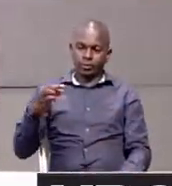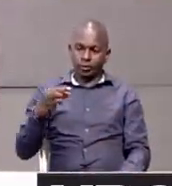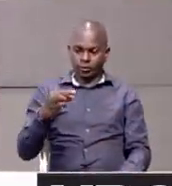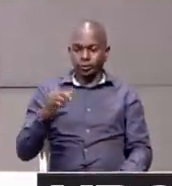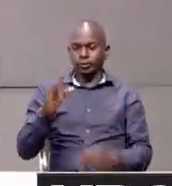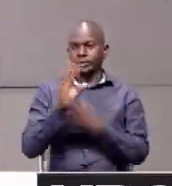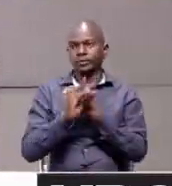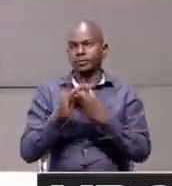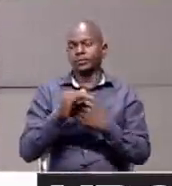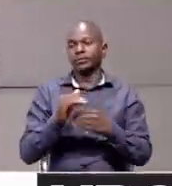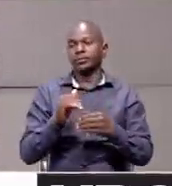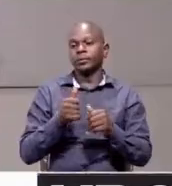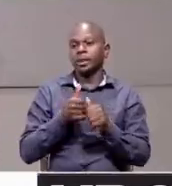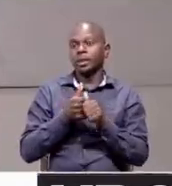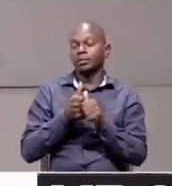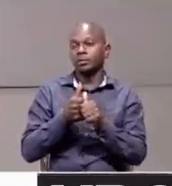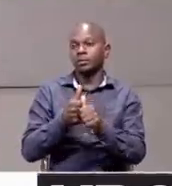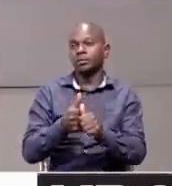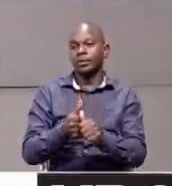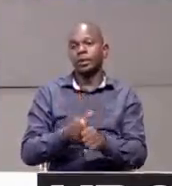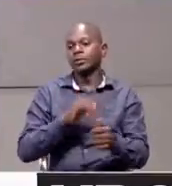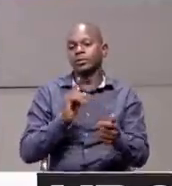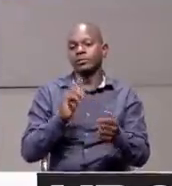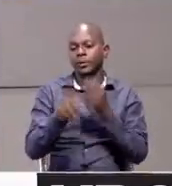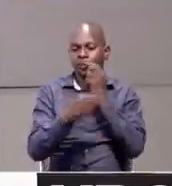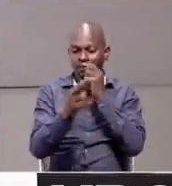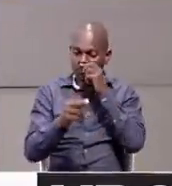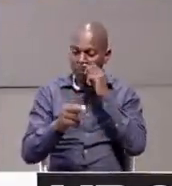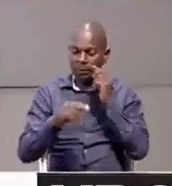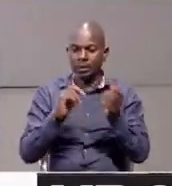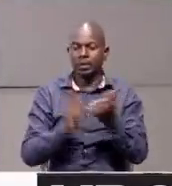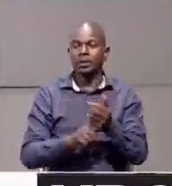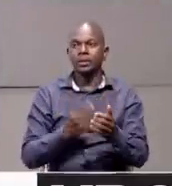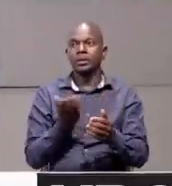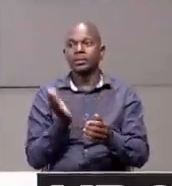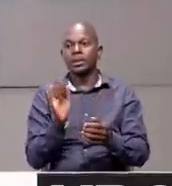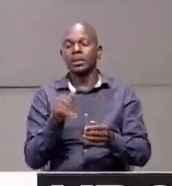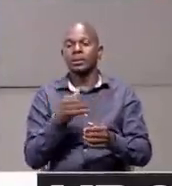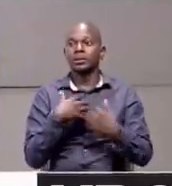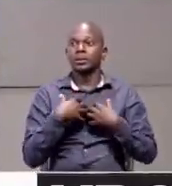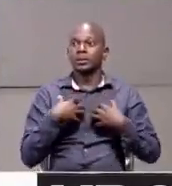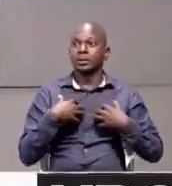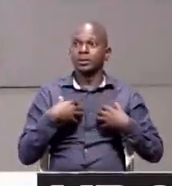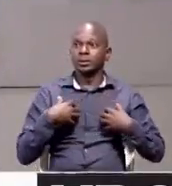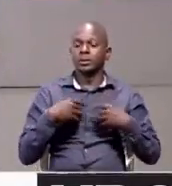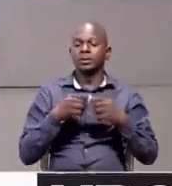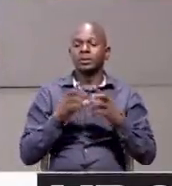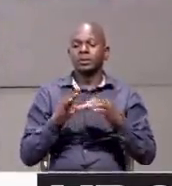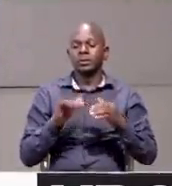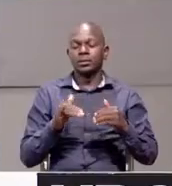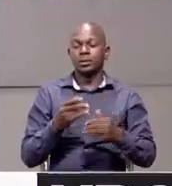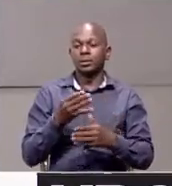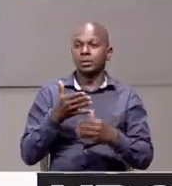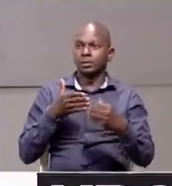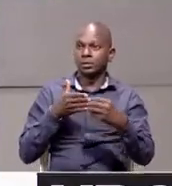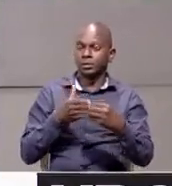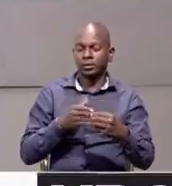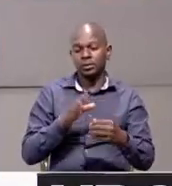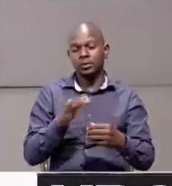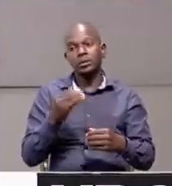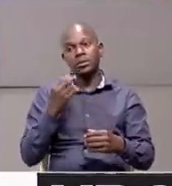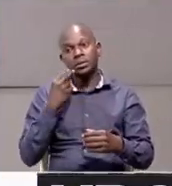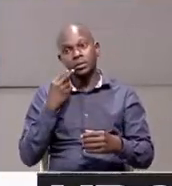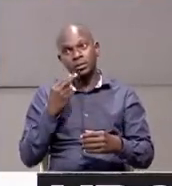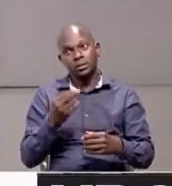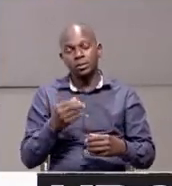followed but failed to recover animals. Leaders from Kabong and Kotido districts later discovered